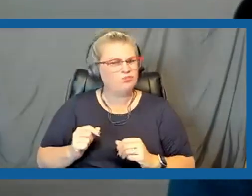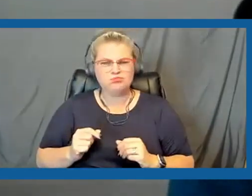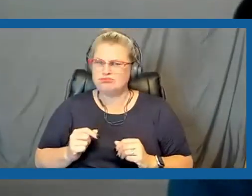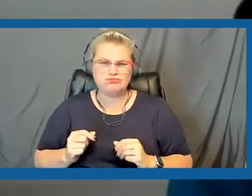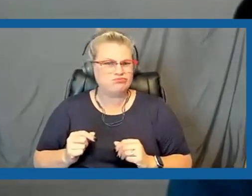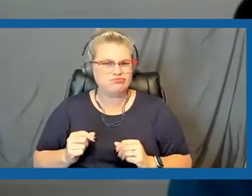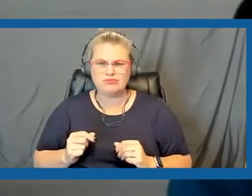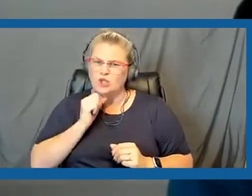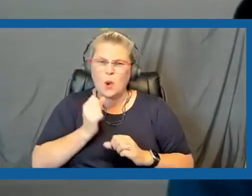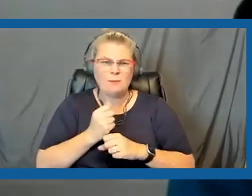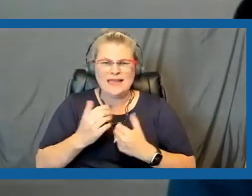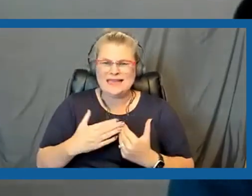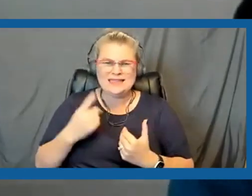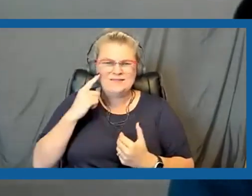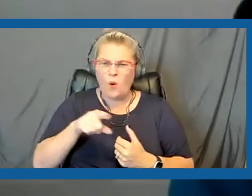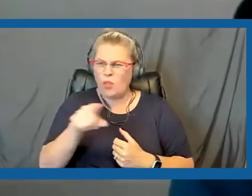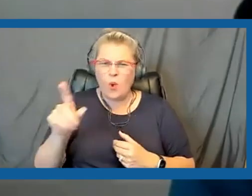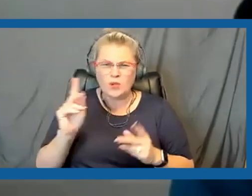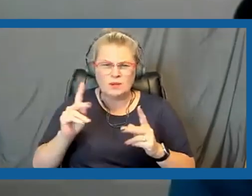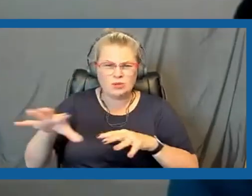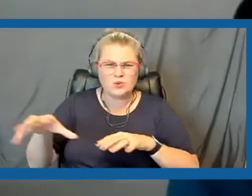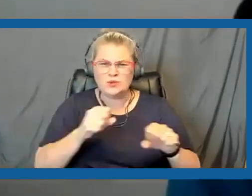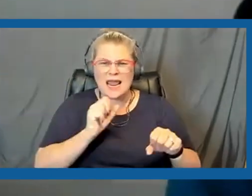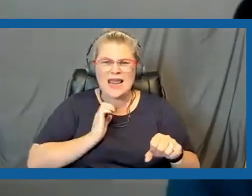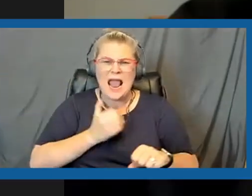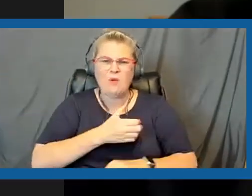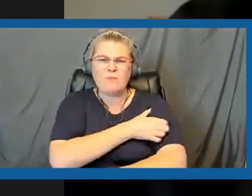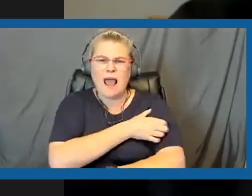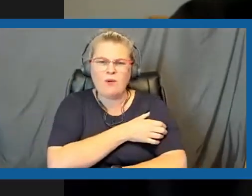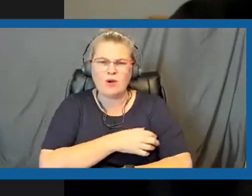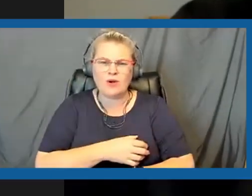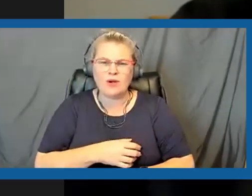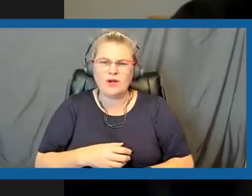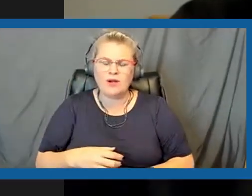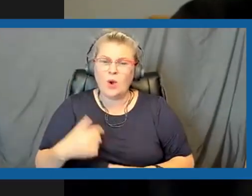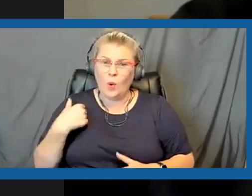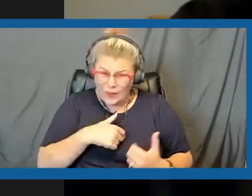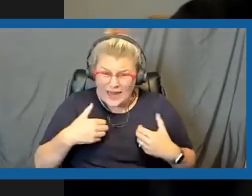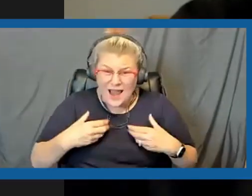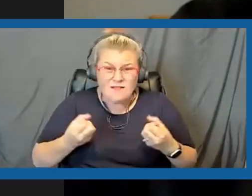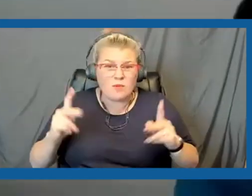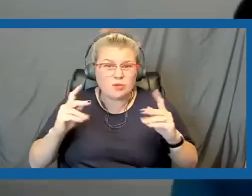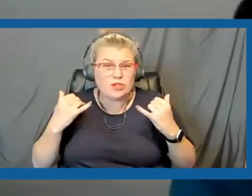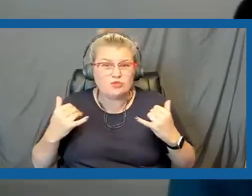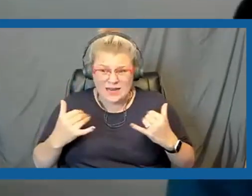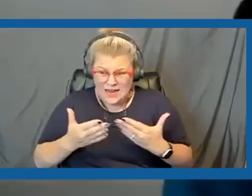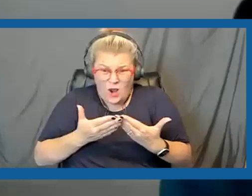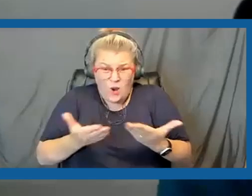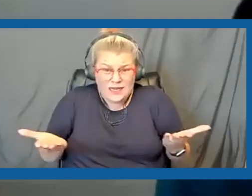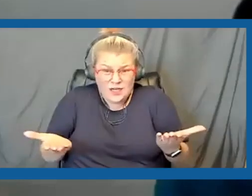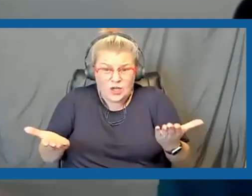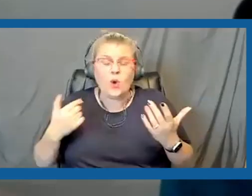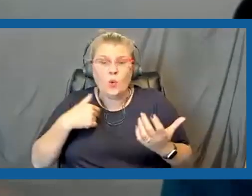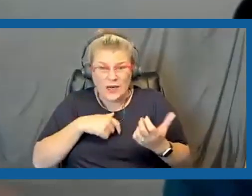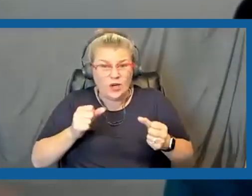not make it easy for other people to take our power. That's right. We have these opportunities right now before us. We could have